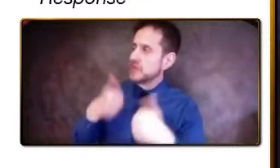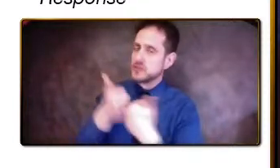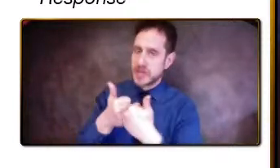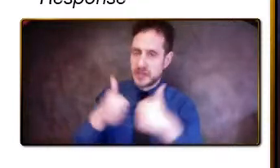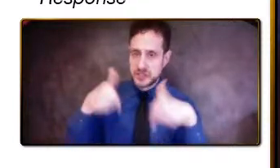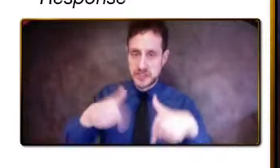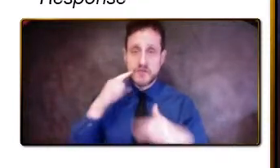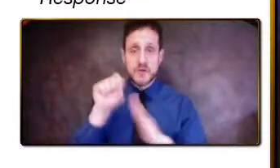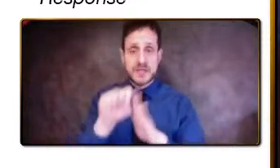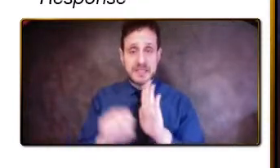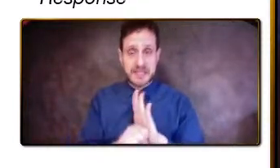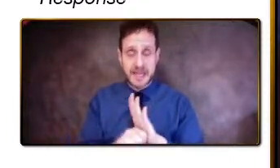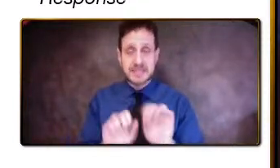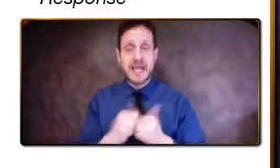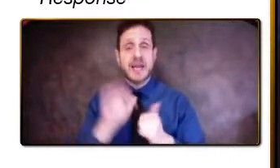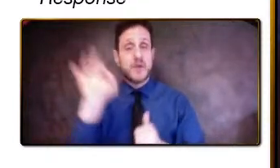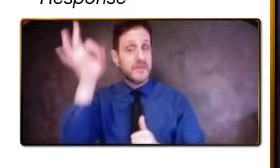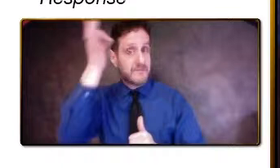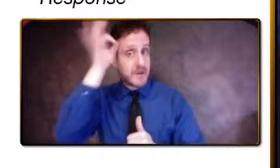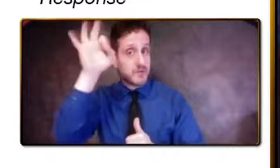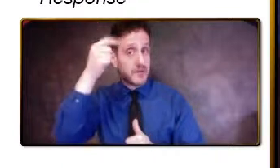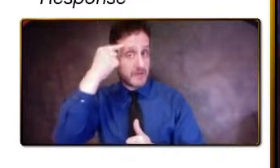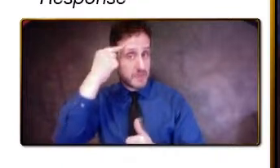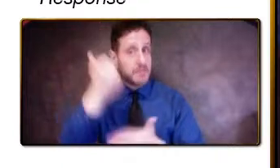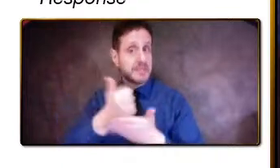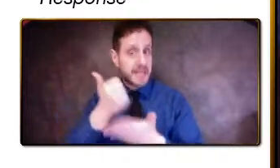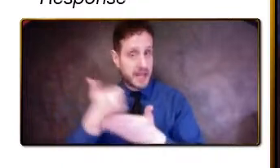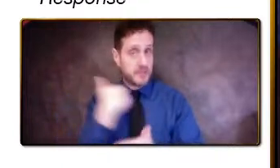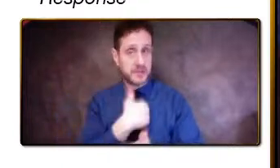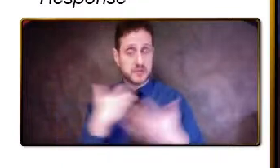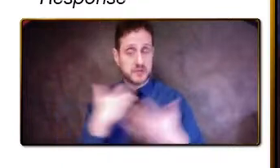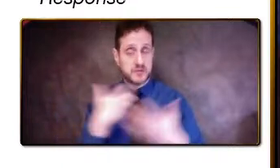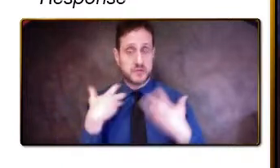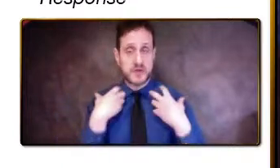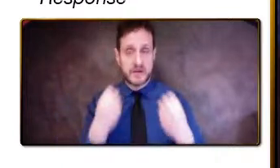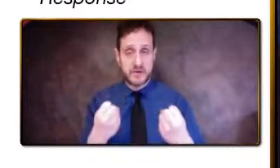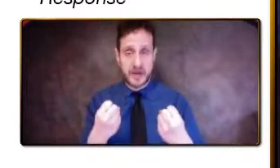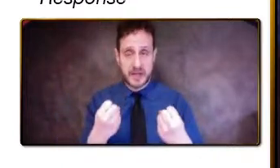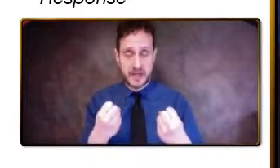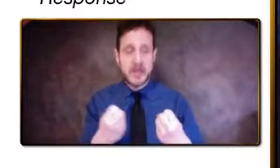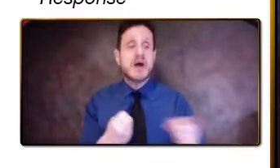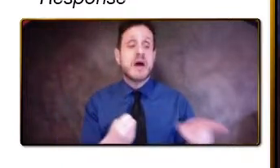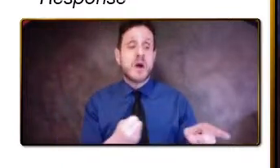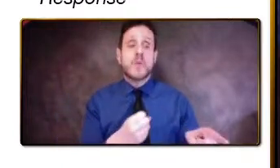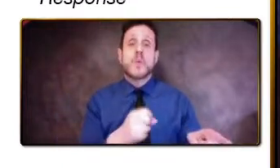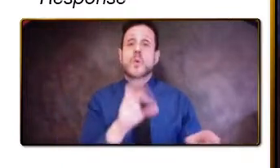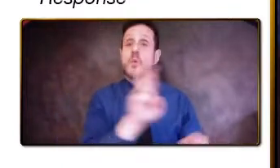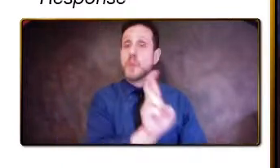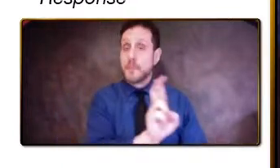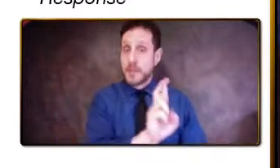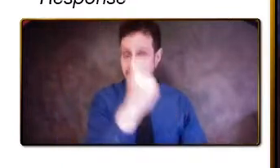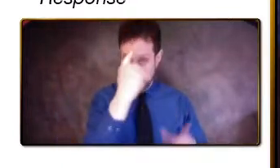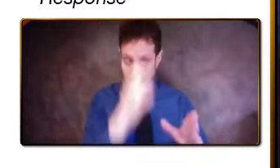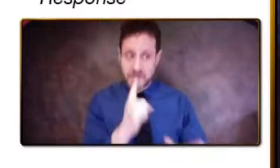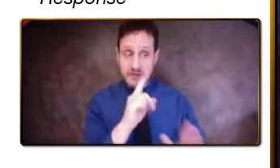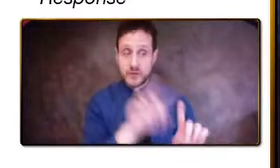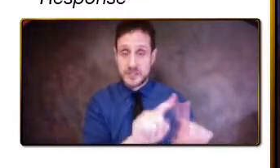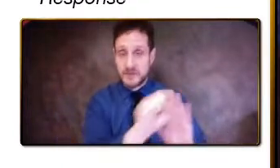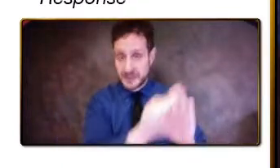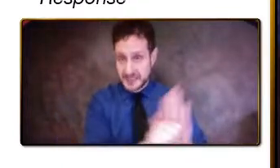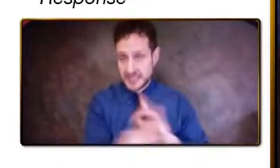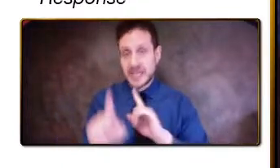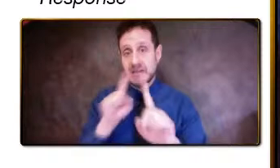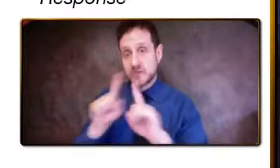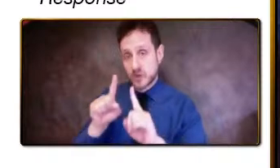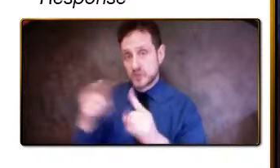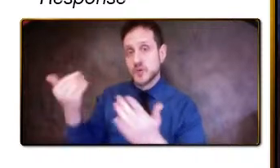must play in our recovery. So too have Republican governors. The people President-elect Biden is bringing with